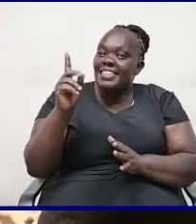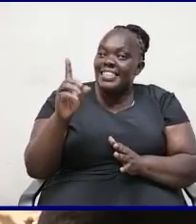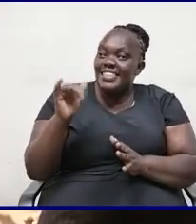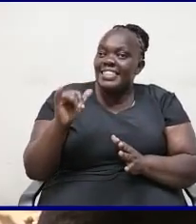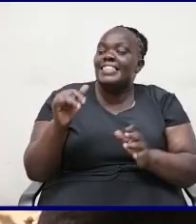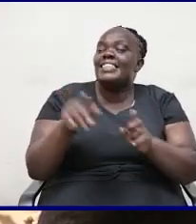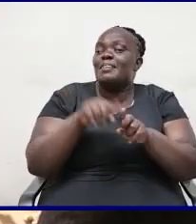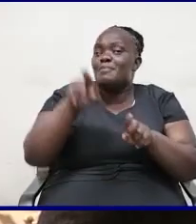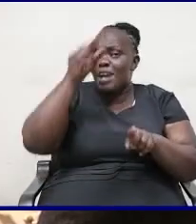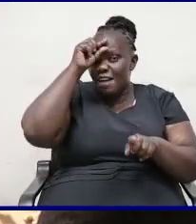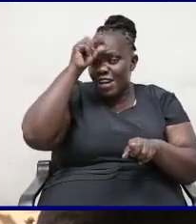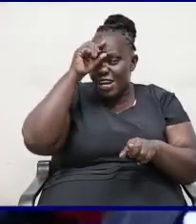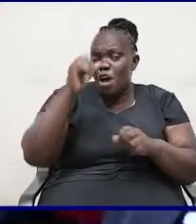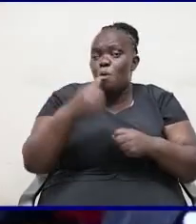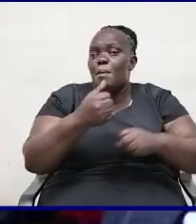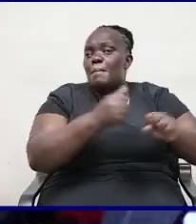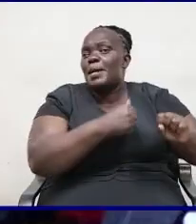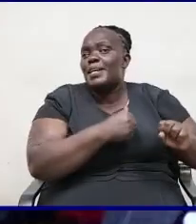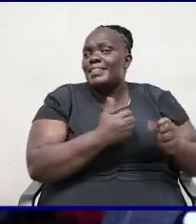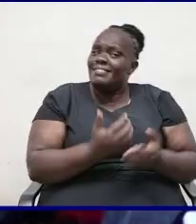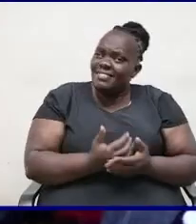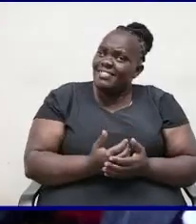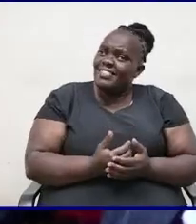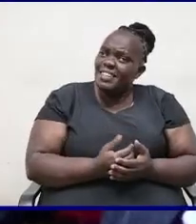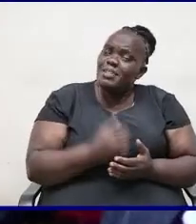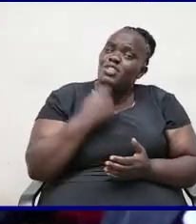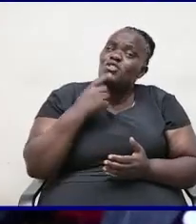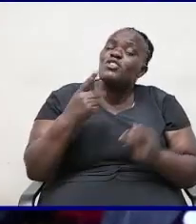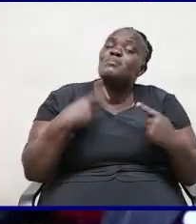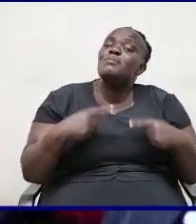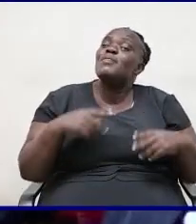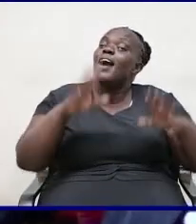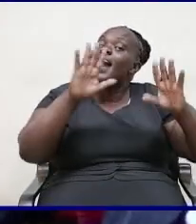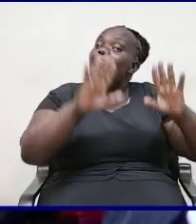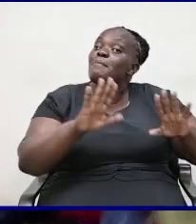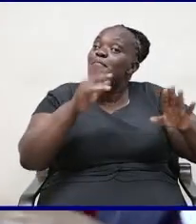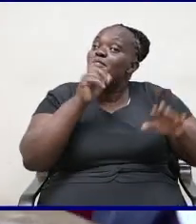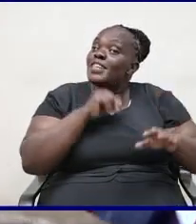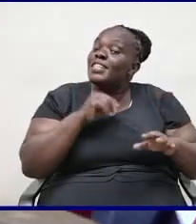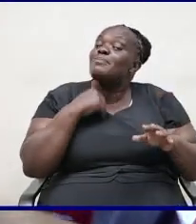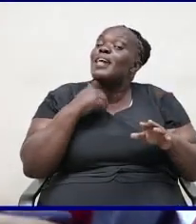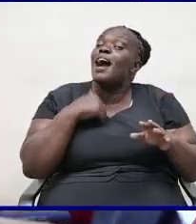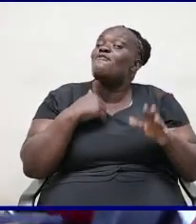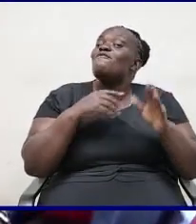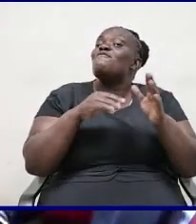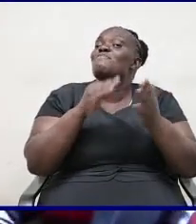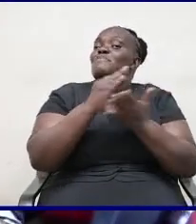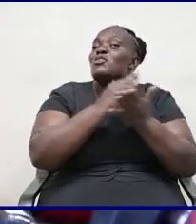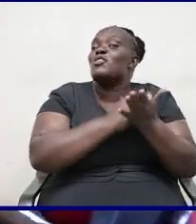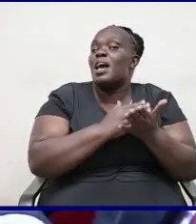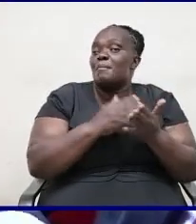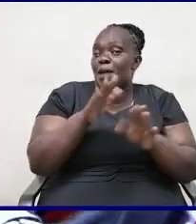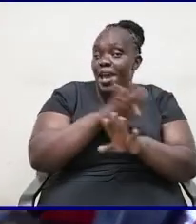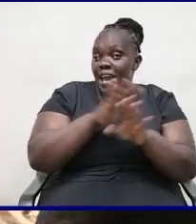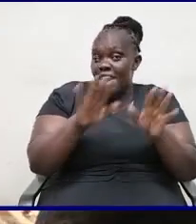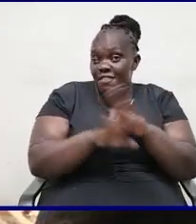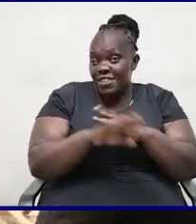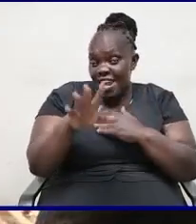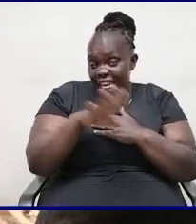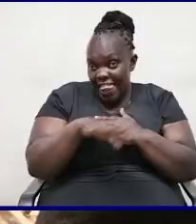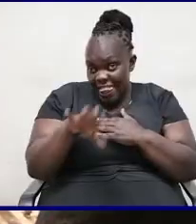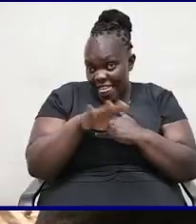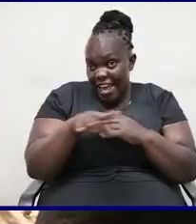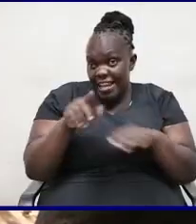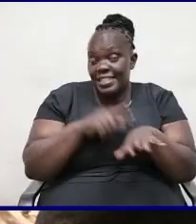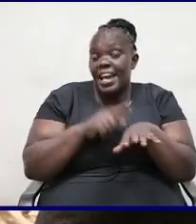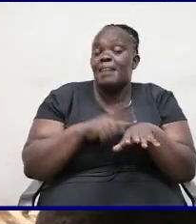current governor of Harambee. Yes. Sasa nilikuwa naambia watu kwa kampeni yao. I had manifestos for every dormitory. Boy, yes.